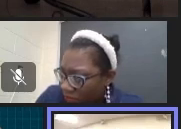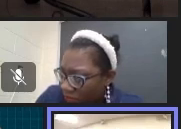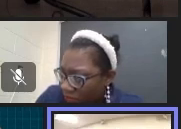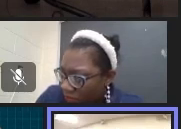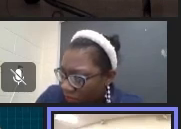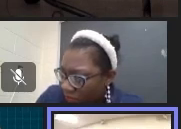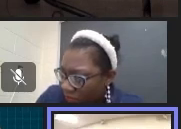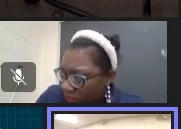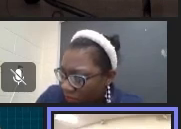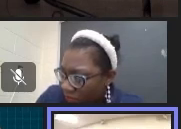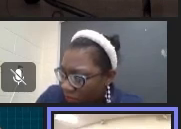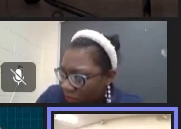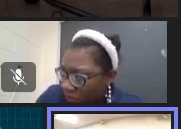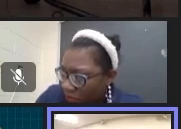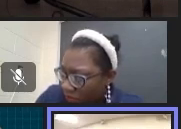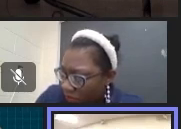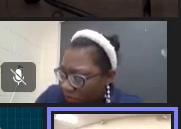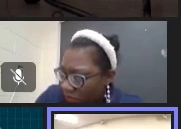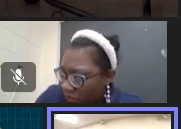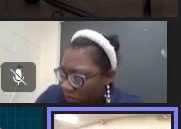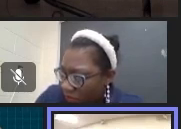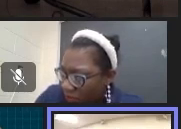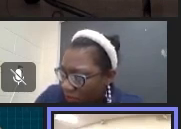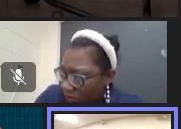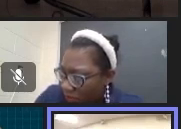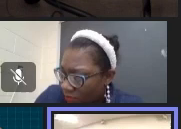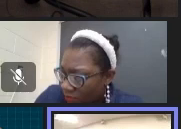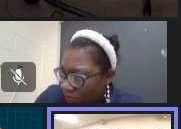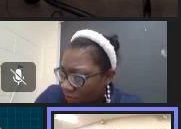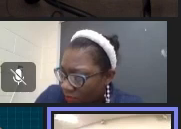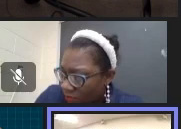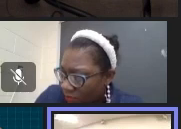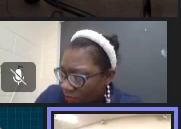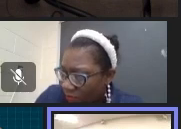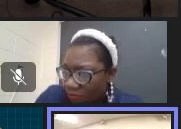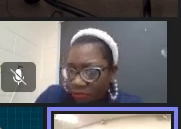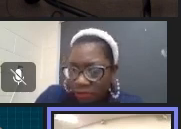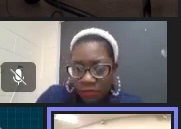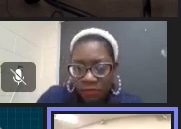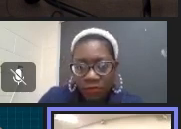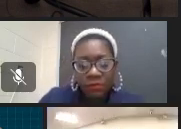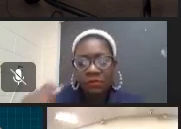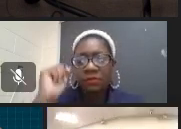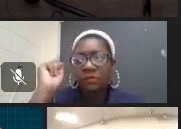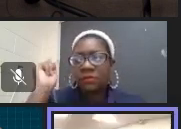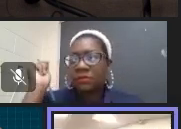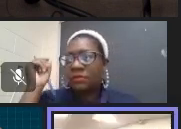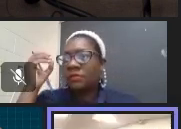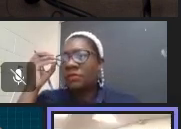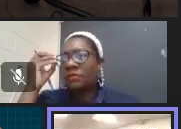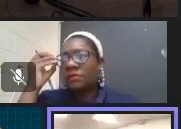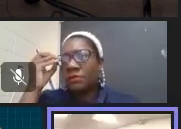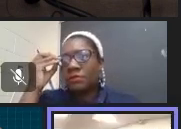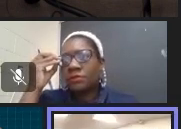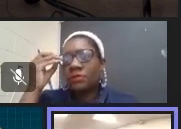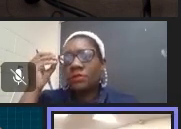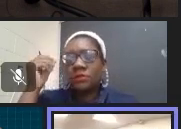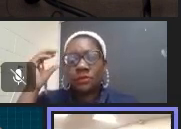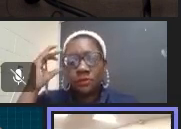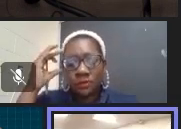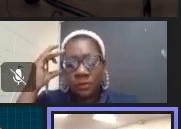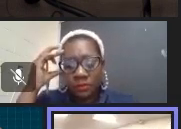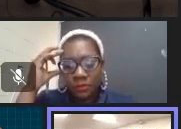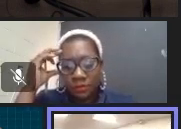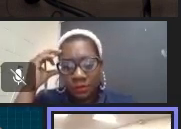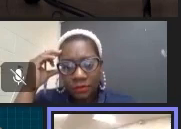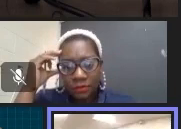are some abilities. When I pulled up the progress towards strike goals, that gives you as close as you can get